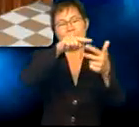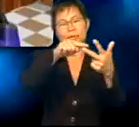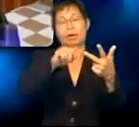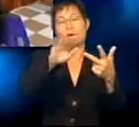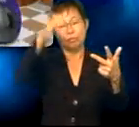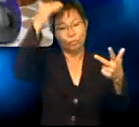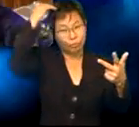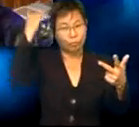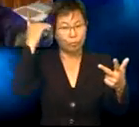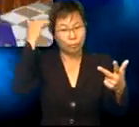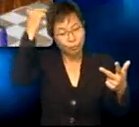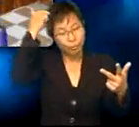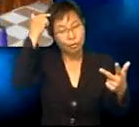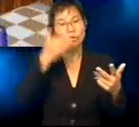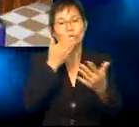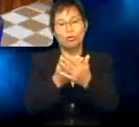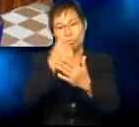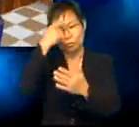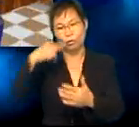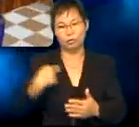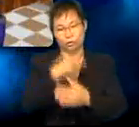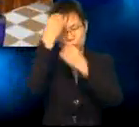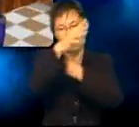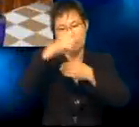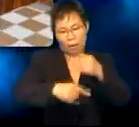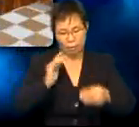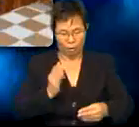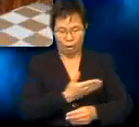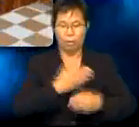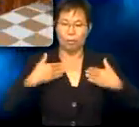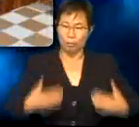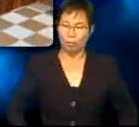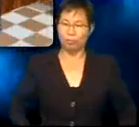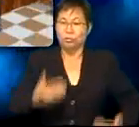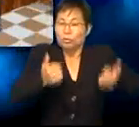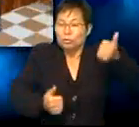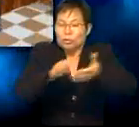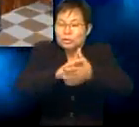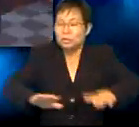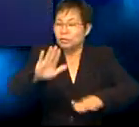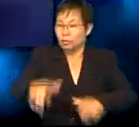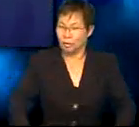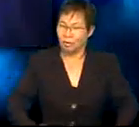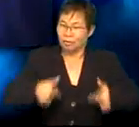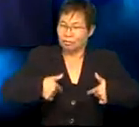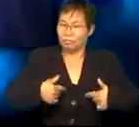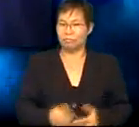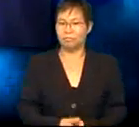your brain. It's good for us to be well informed about our bodies. Who knows, it might save your life.